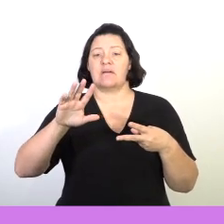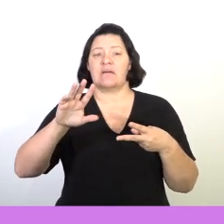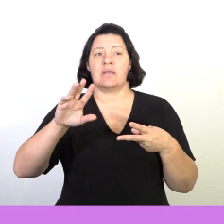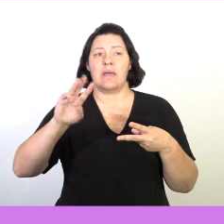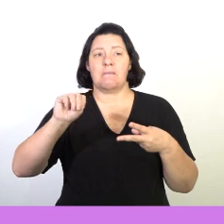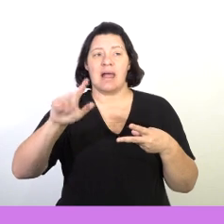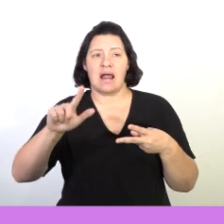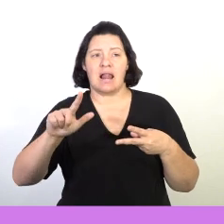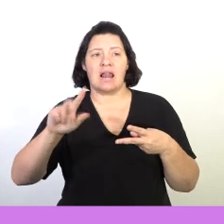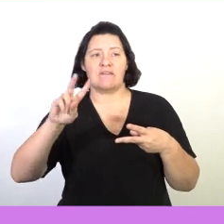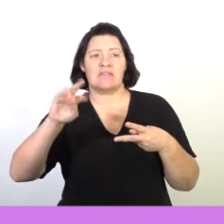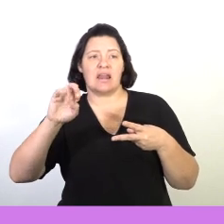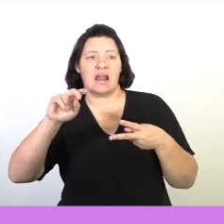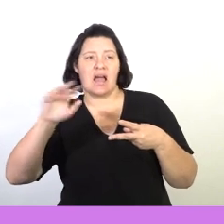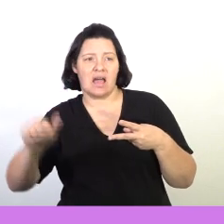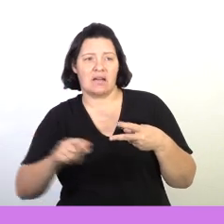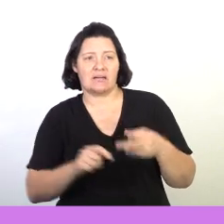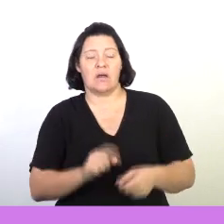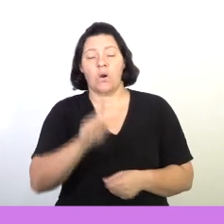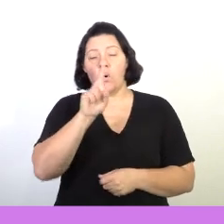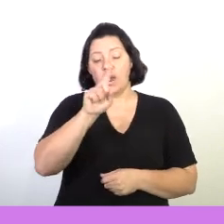of vanilla,